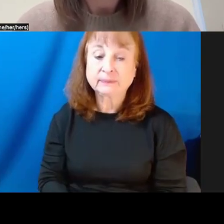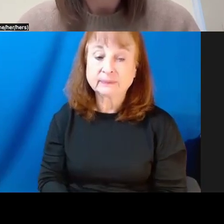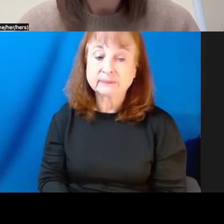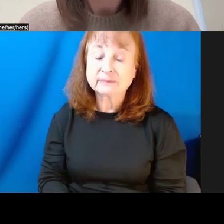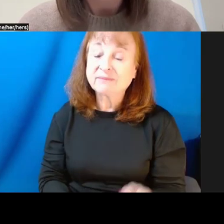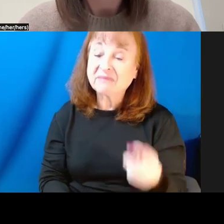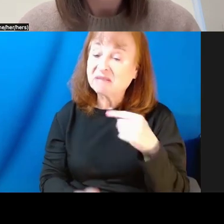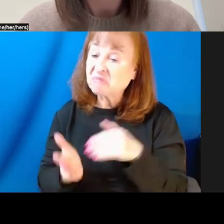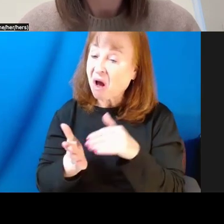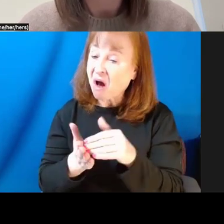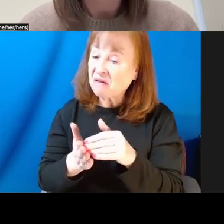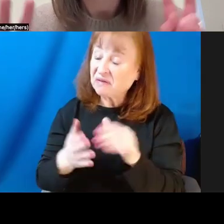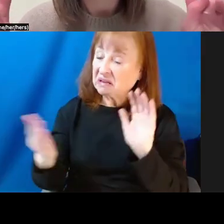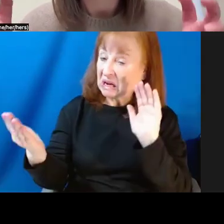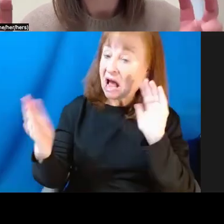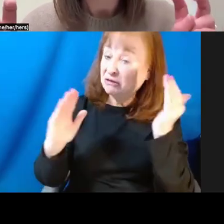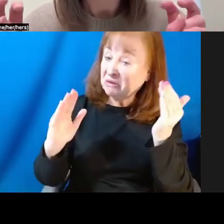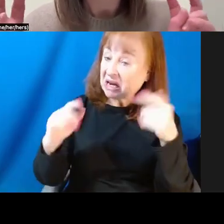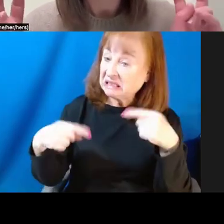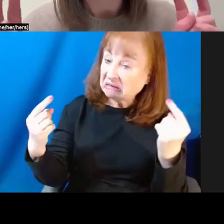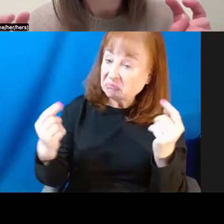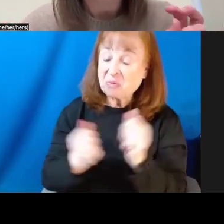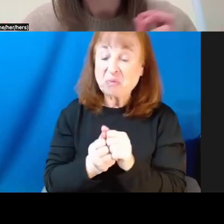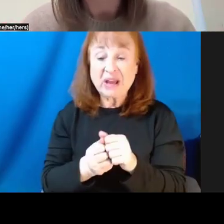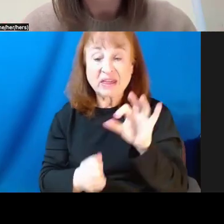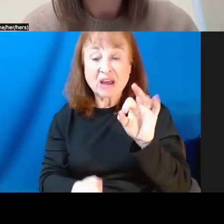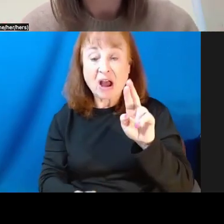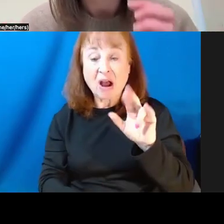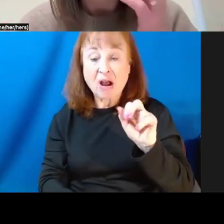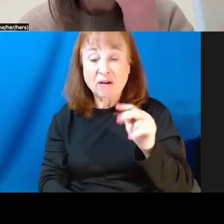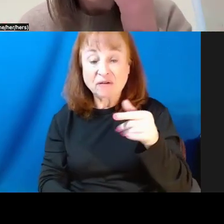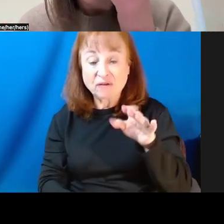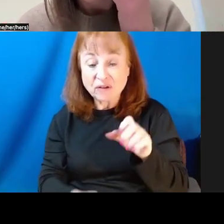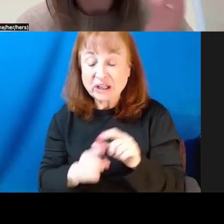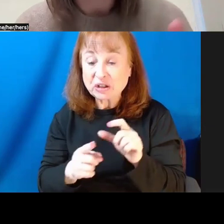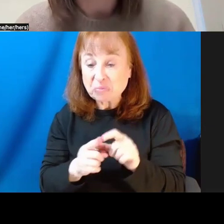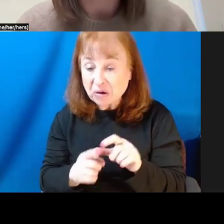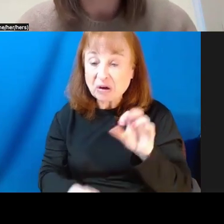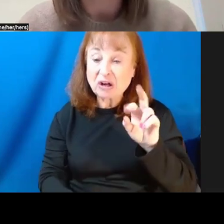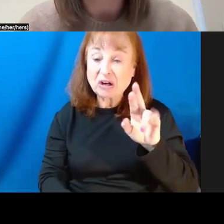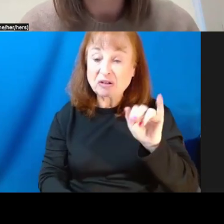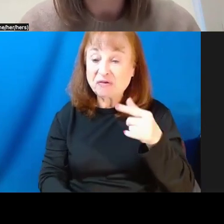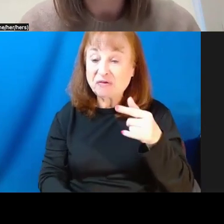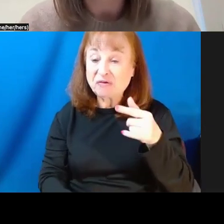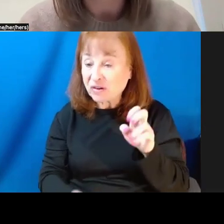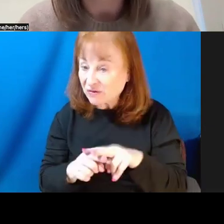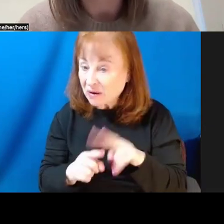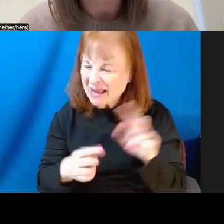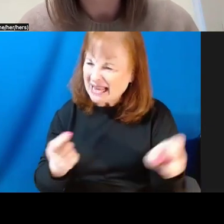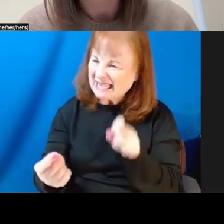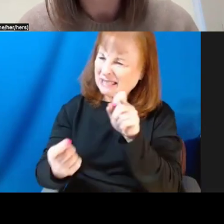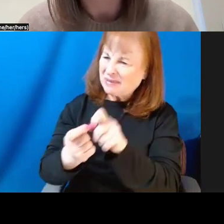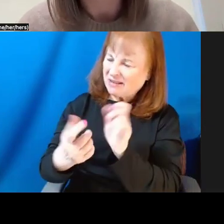These are often contrasted with fringe words or fringe vocabulary, which are specific to an individual or